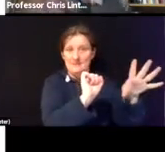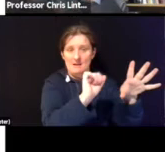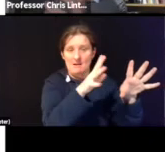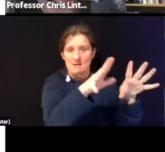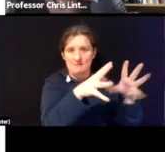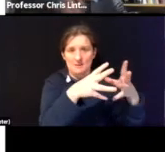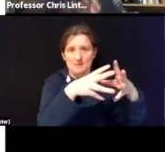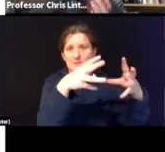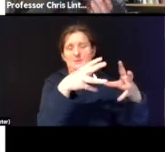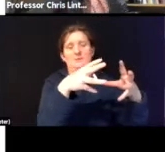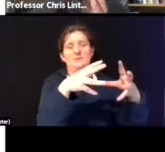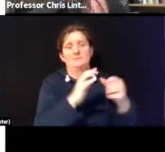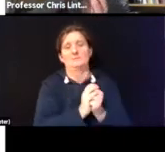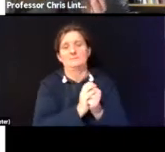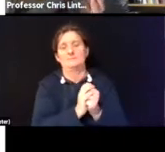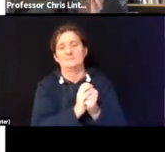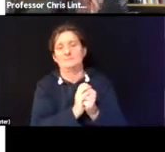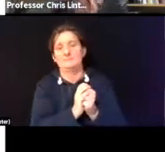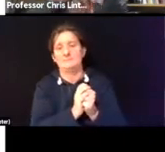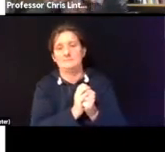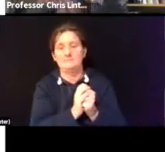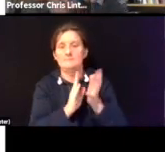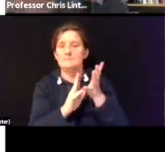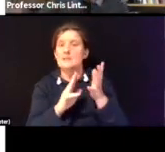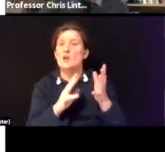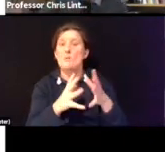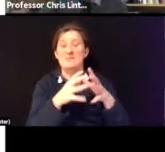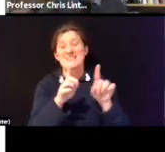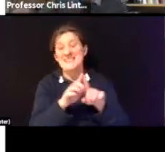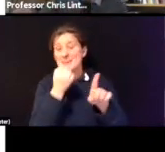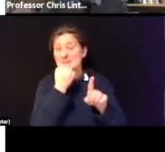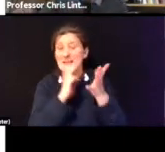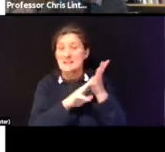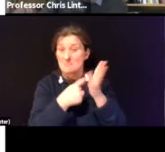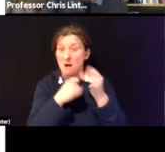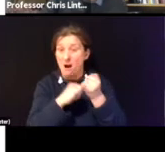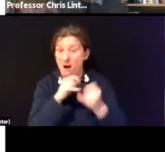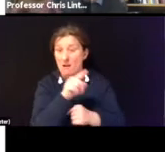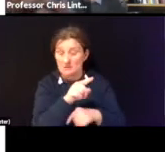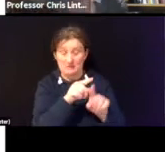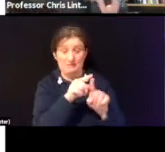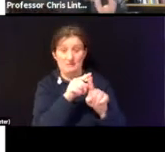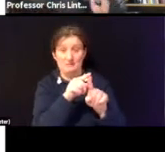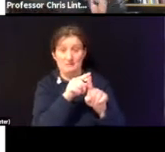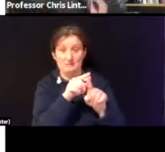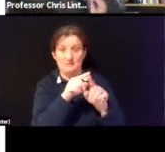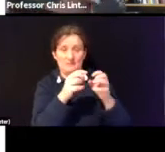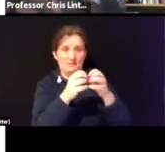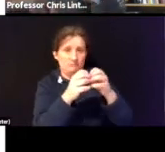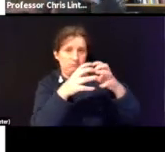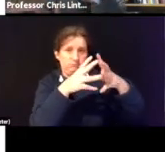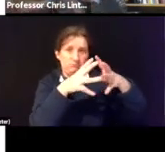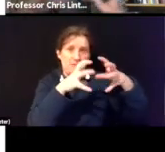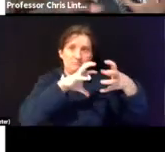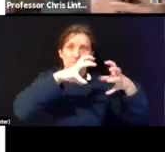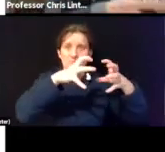evaporating. If you take a Mars-sized body, have it form in the outer solar system, have it accrete its atmosphere,